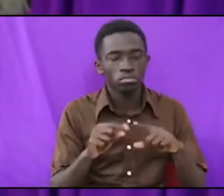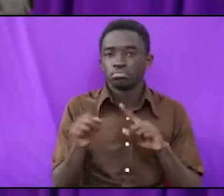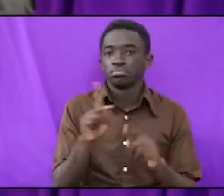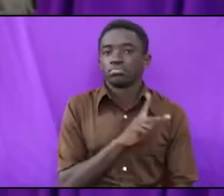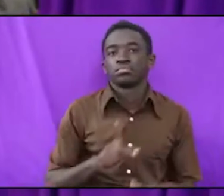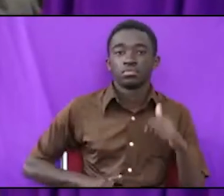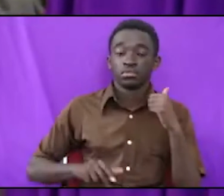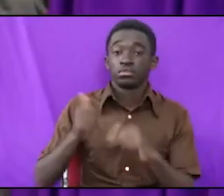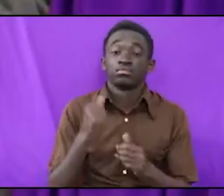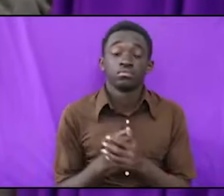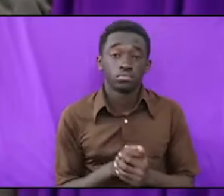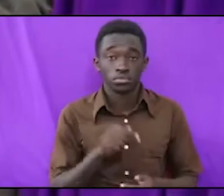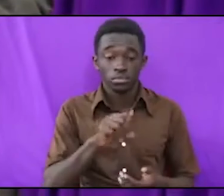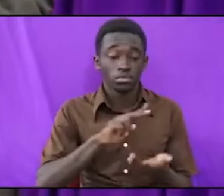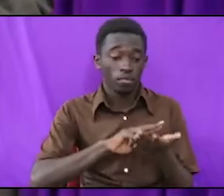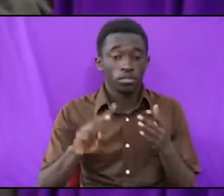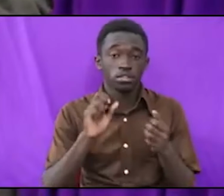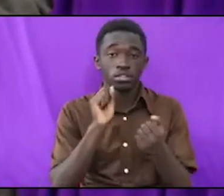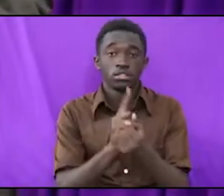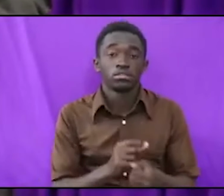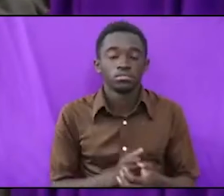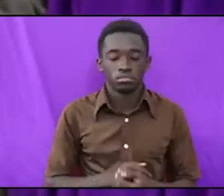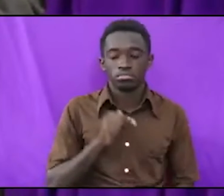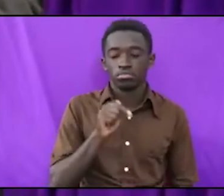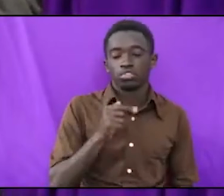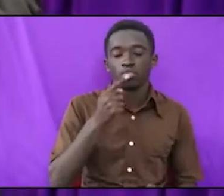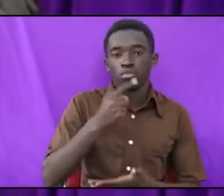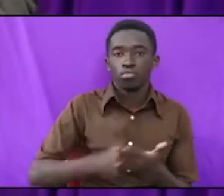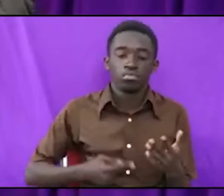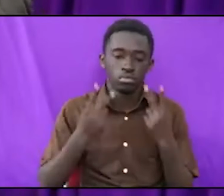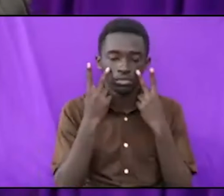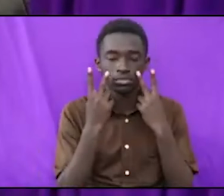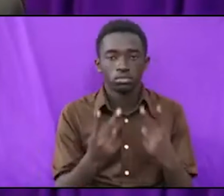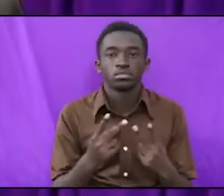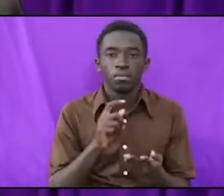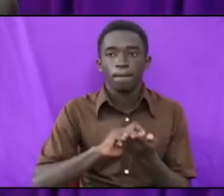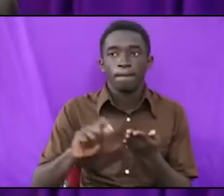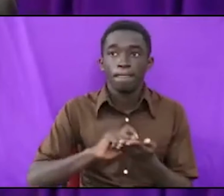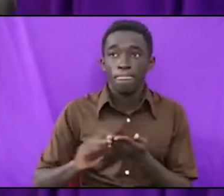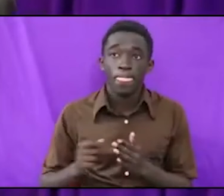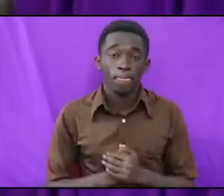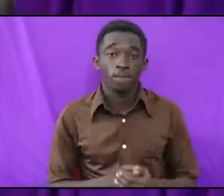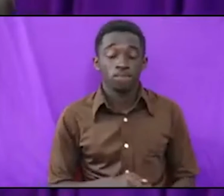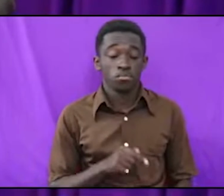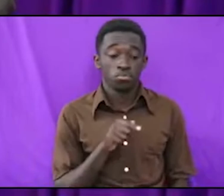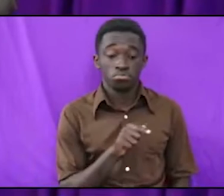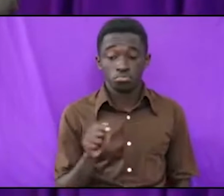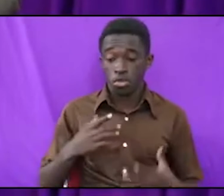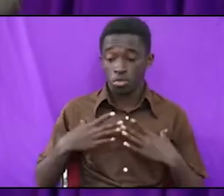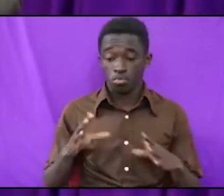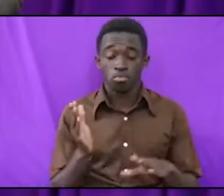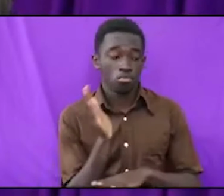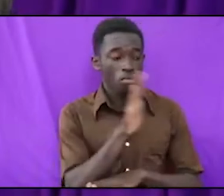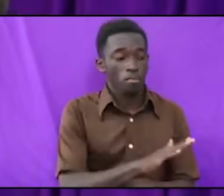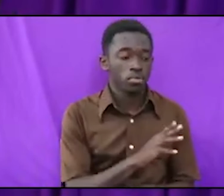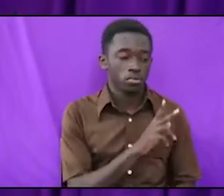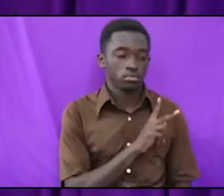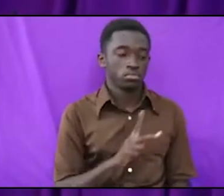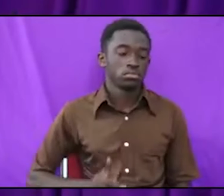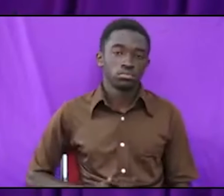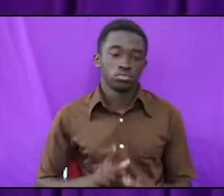verses 11, this is what is recorded. These guys went back to the king and told him, what